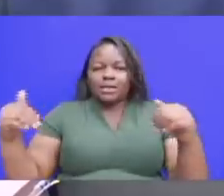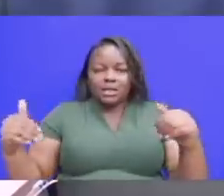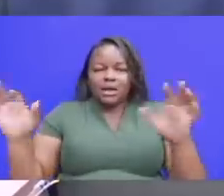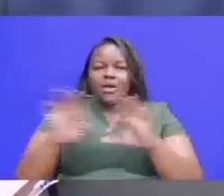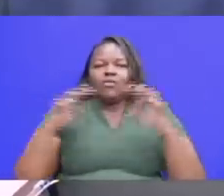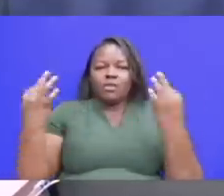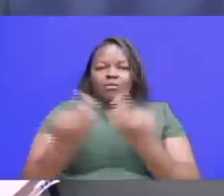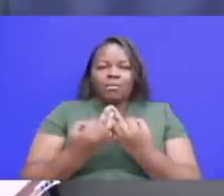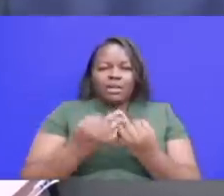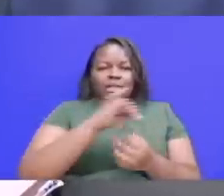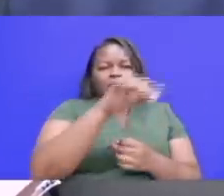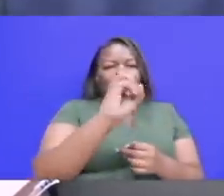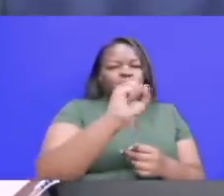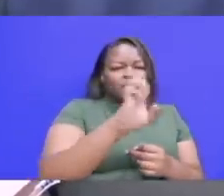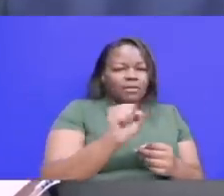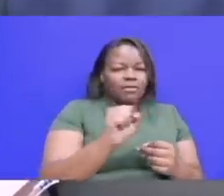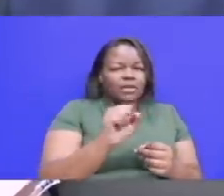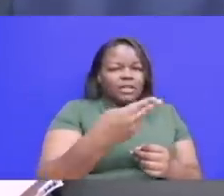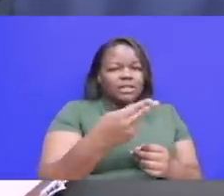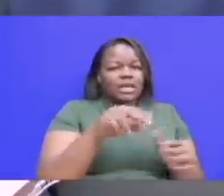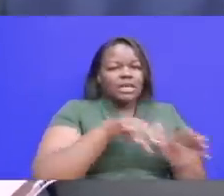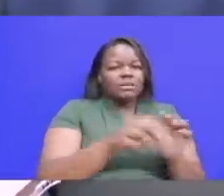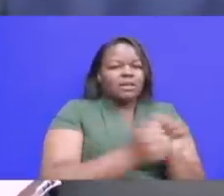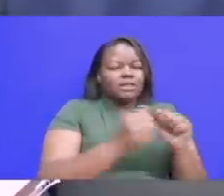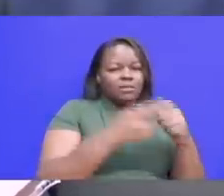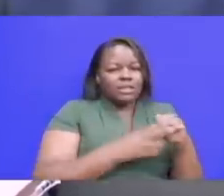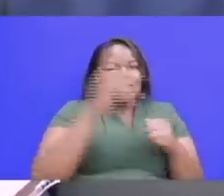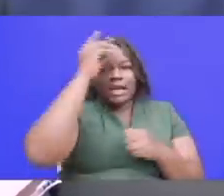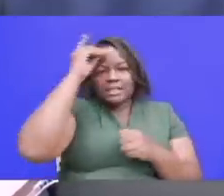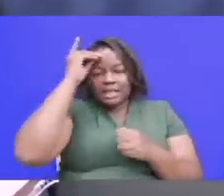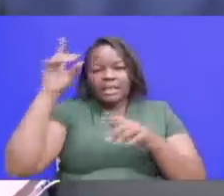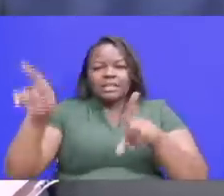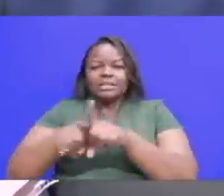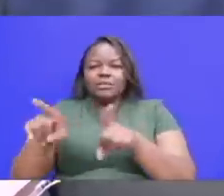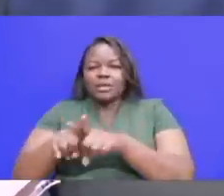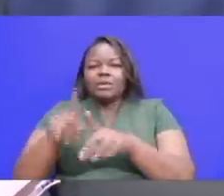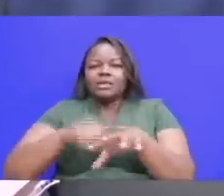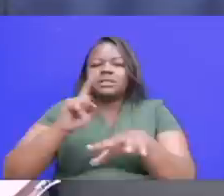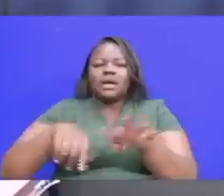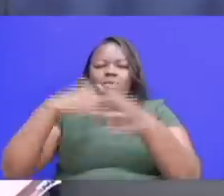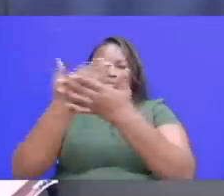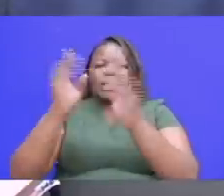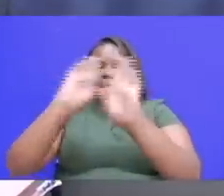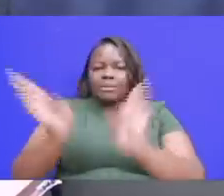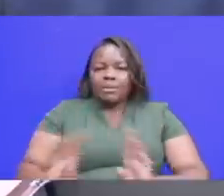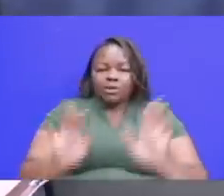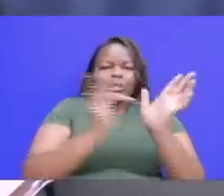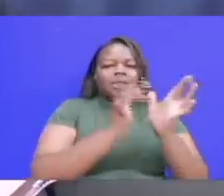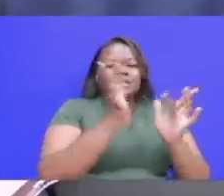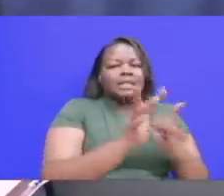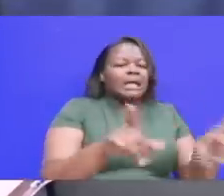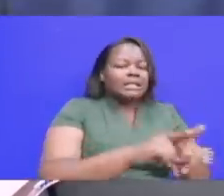was 17 when he was detached. Daniel was also nearly the same when they were taken to captivity to Babylon. Jesus also